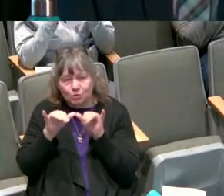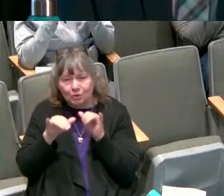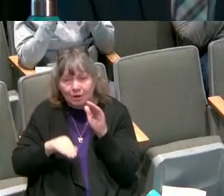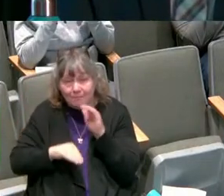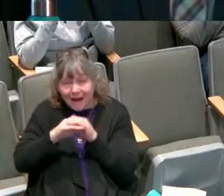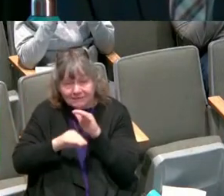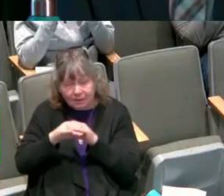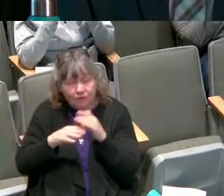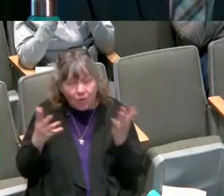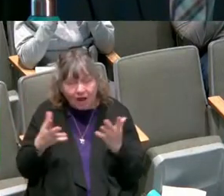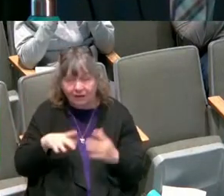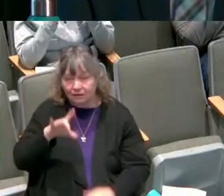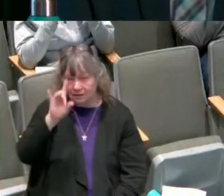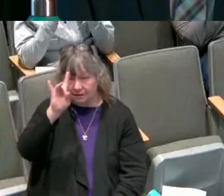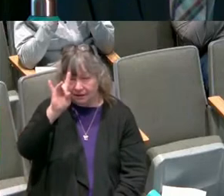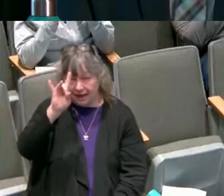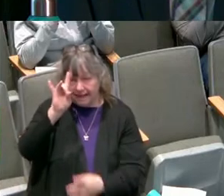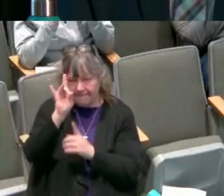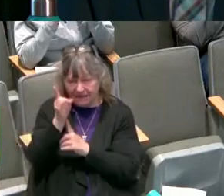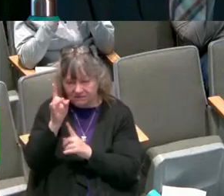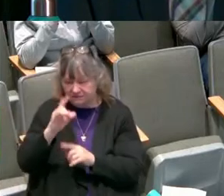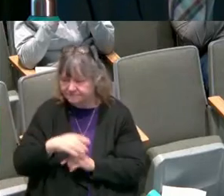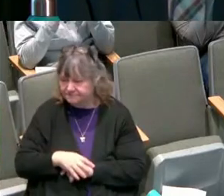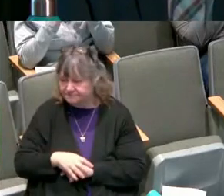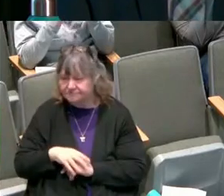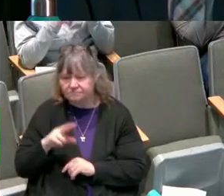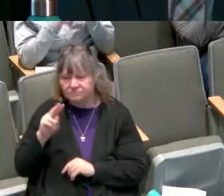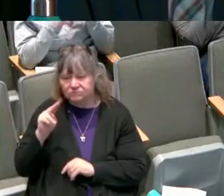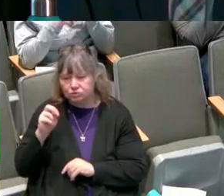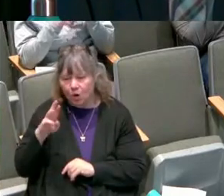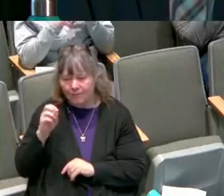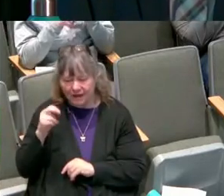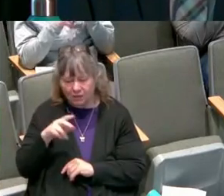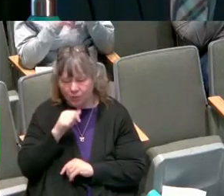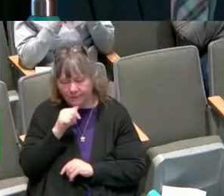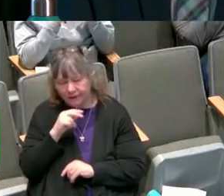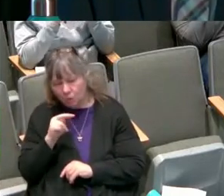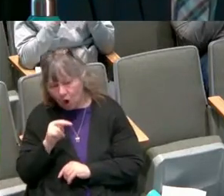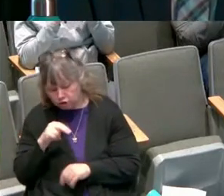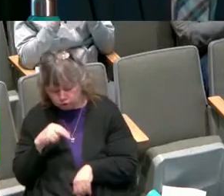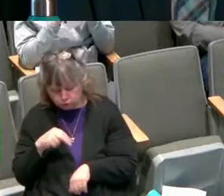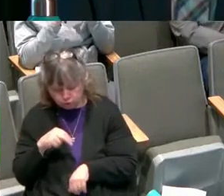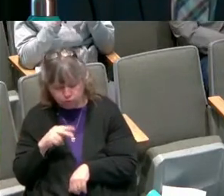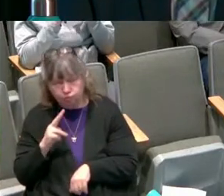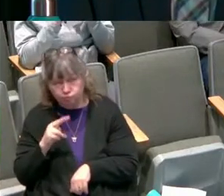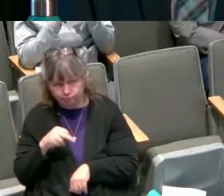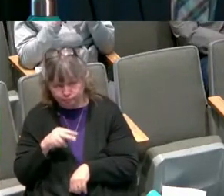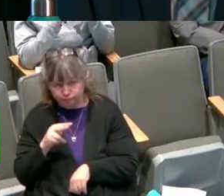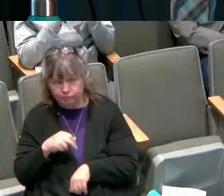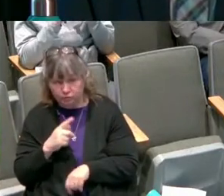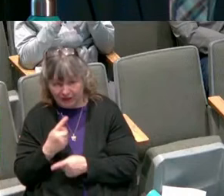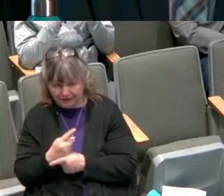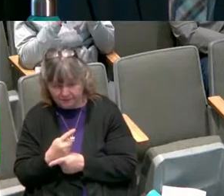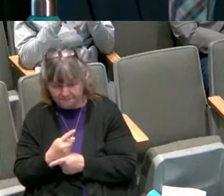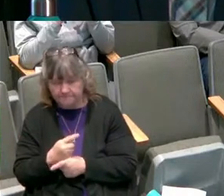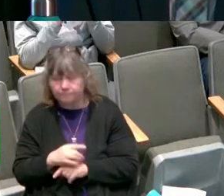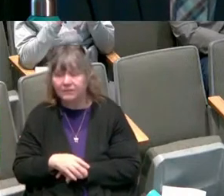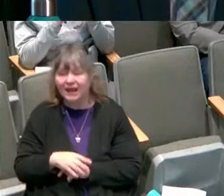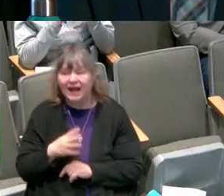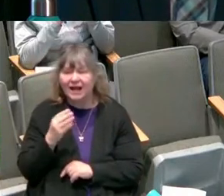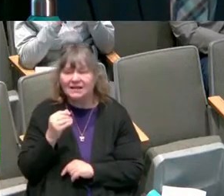minutes let's Norman is going to be keeping me honest on that one right